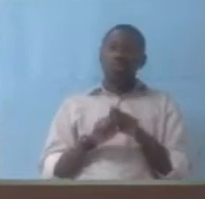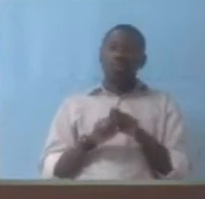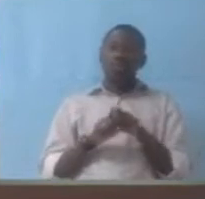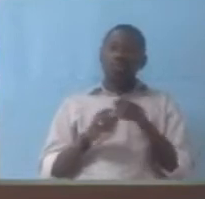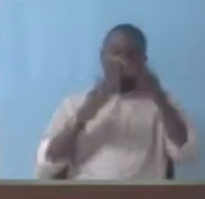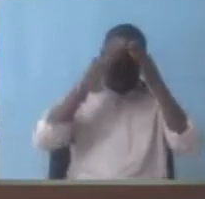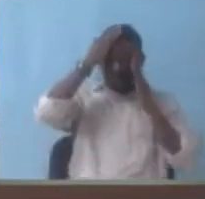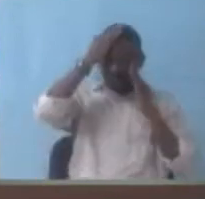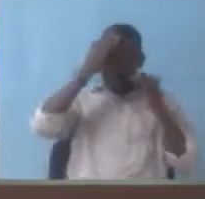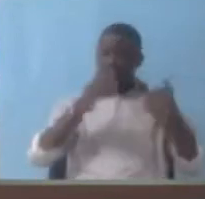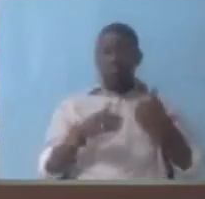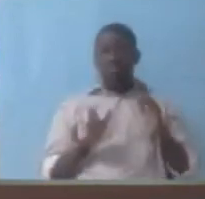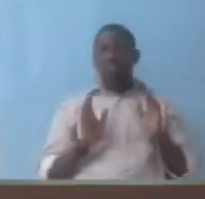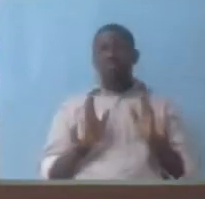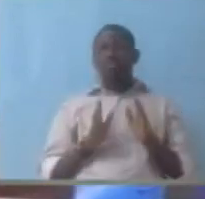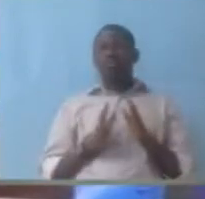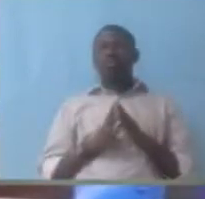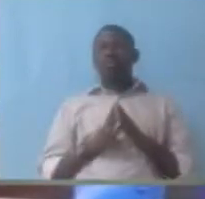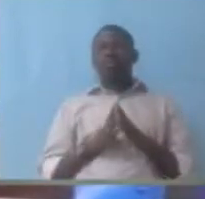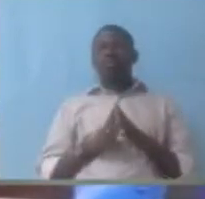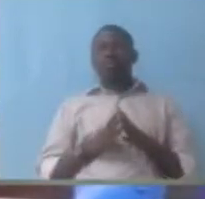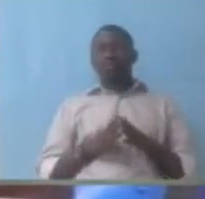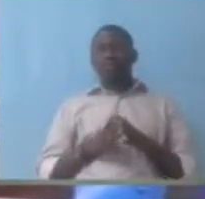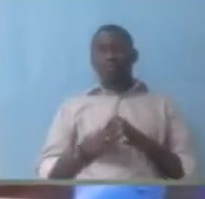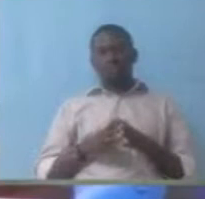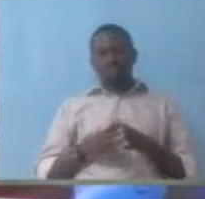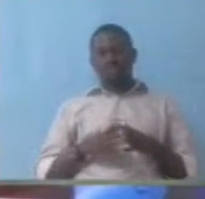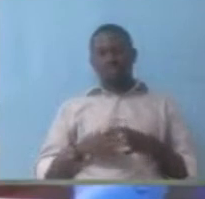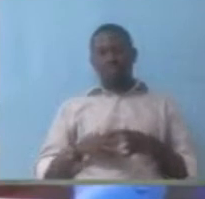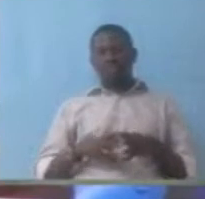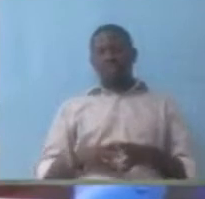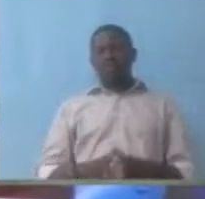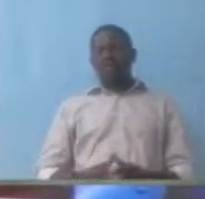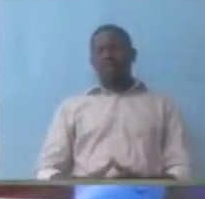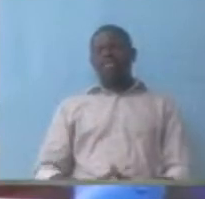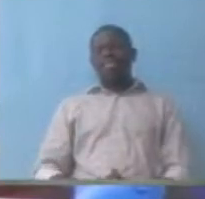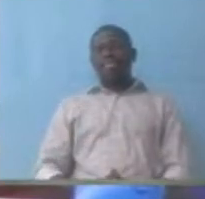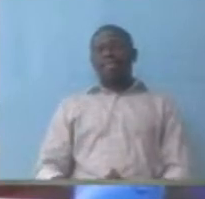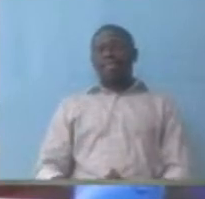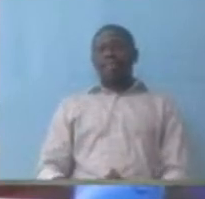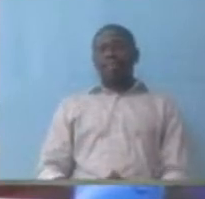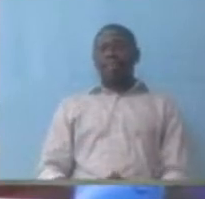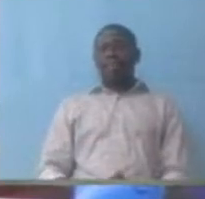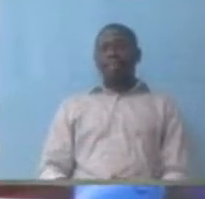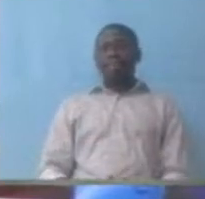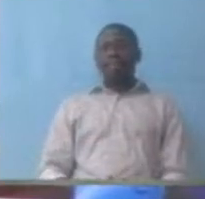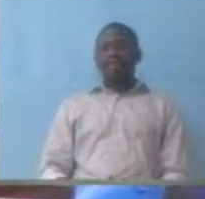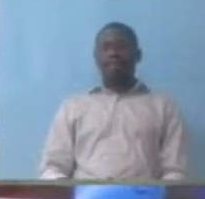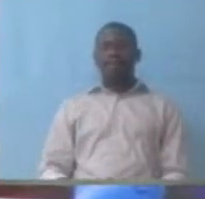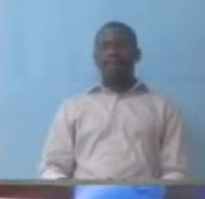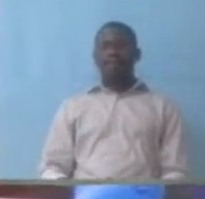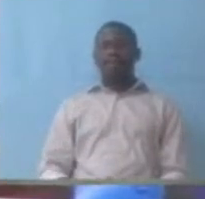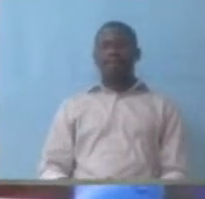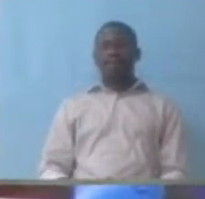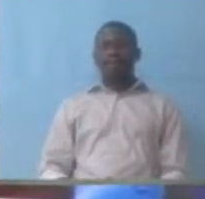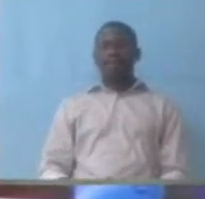the military. Decree following wole ye silo yitandi la inyanta kolu tamandi la nyami inyanta kolu